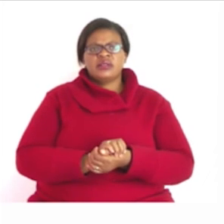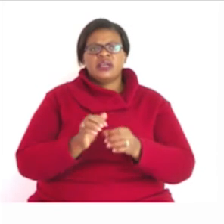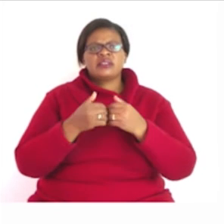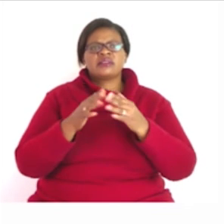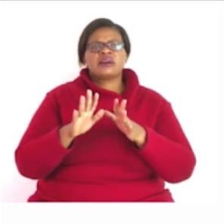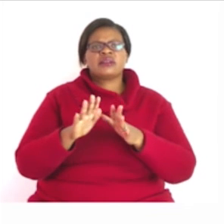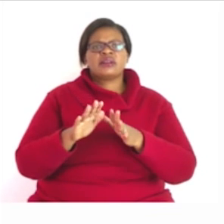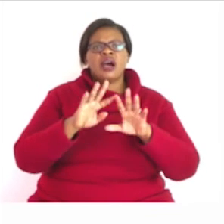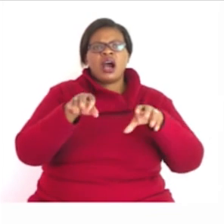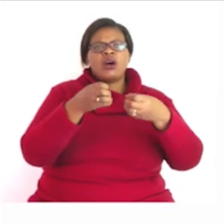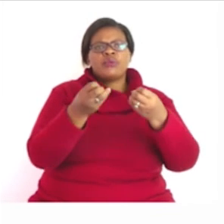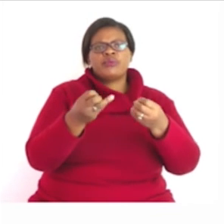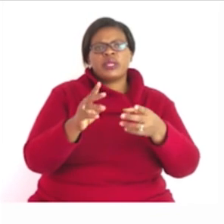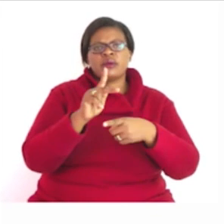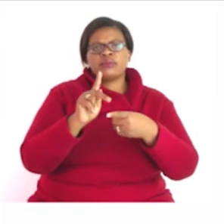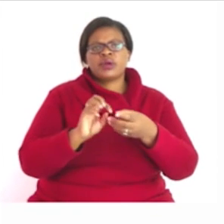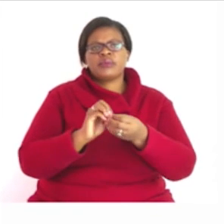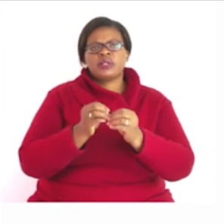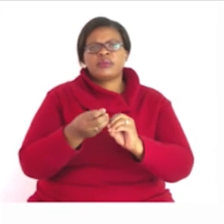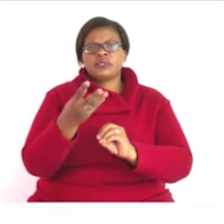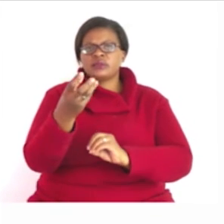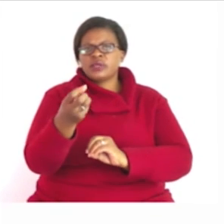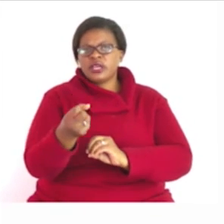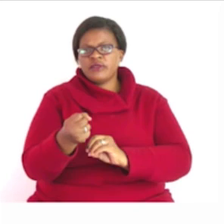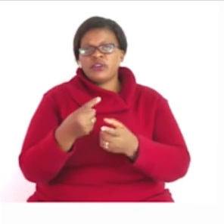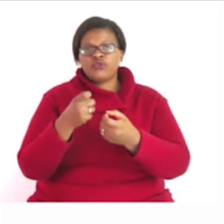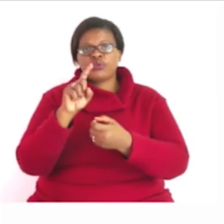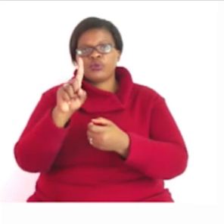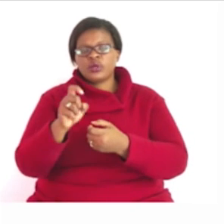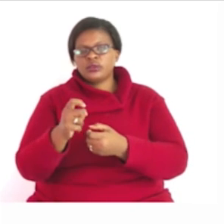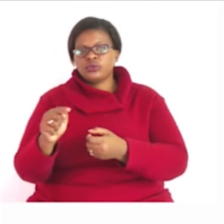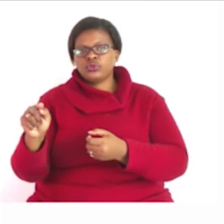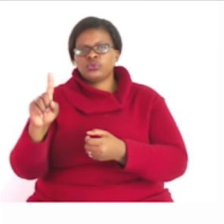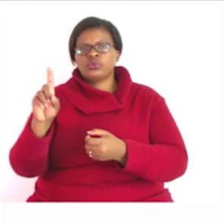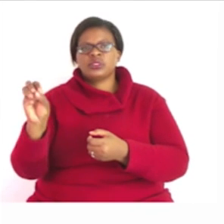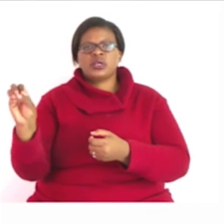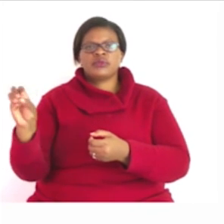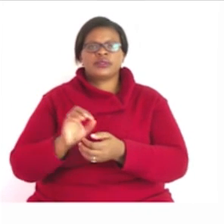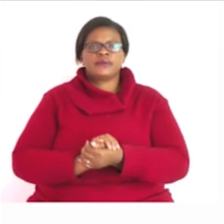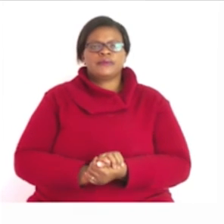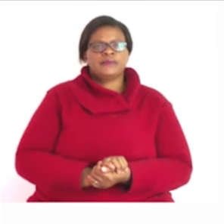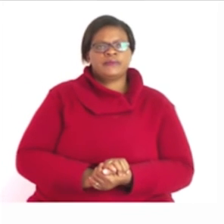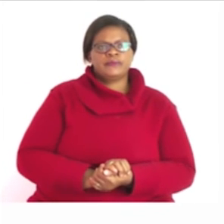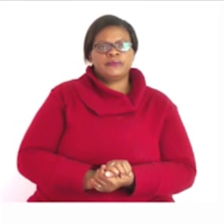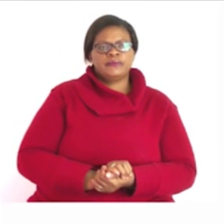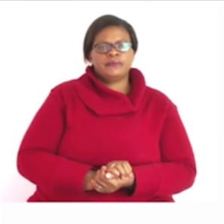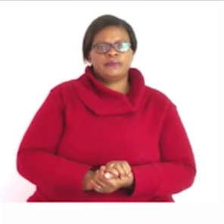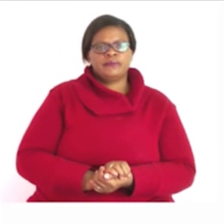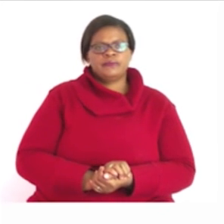ask how many prime numbers do we have from 1 to 100.